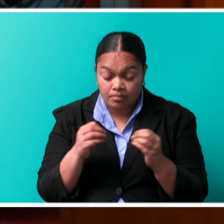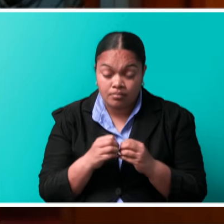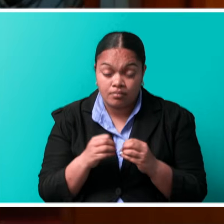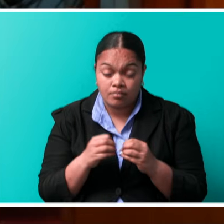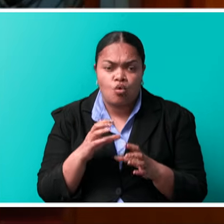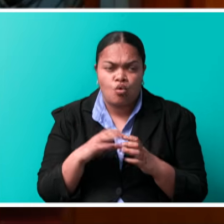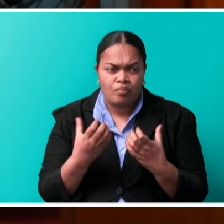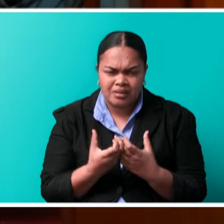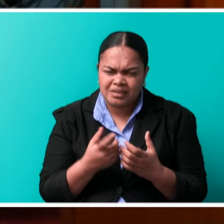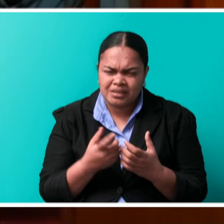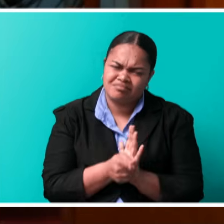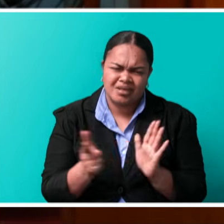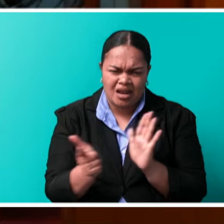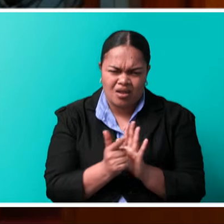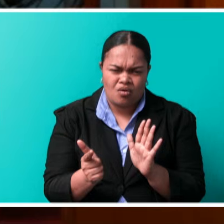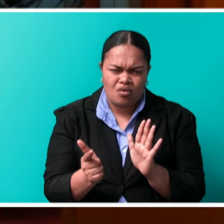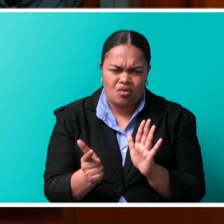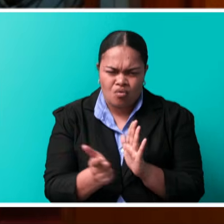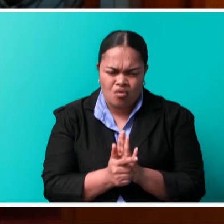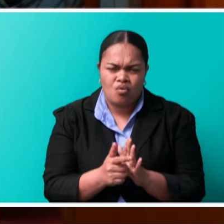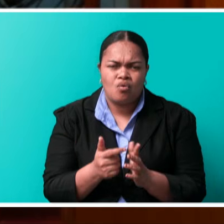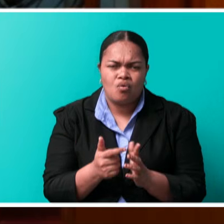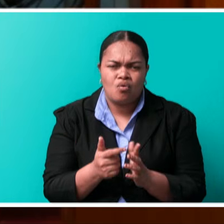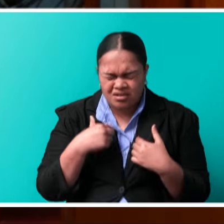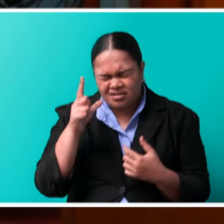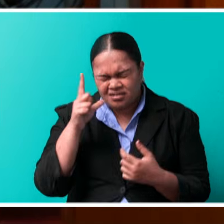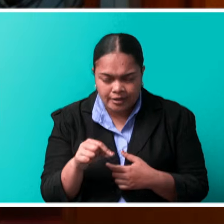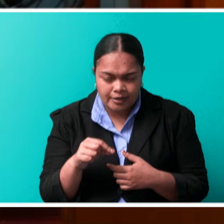up legislation that will incorporate